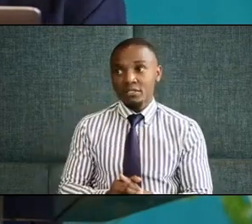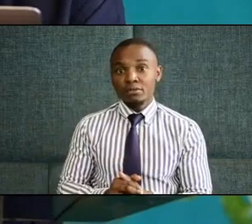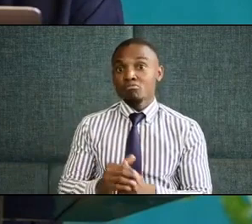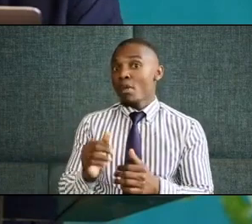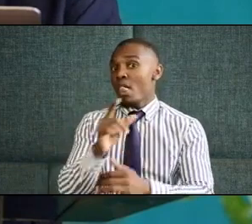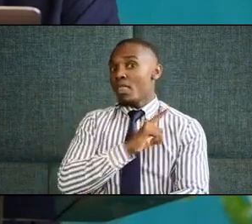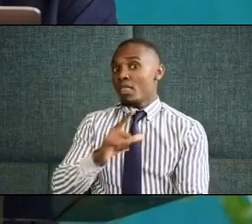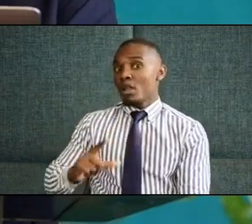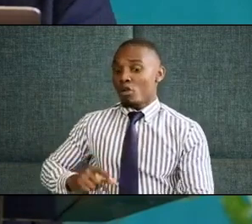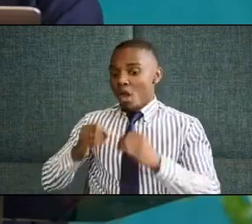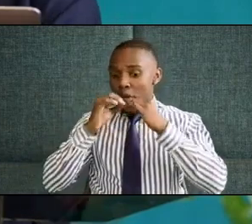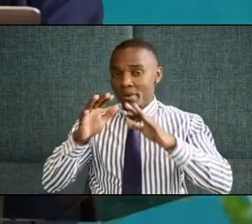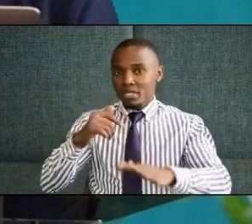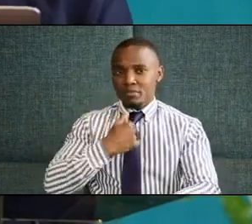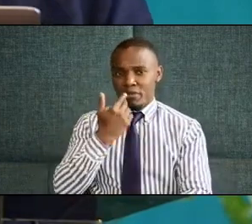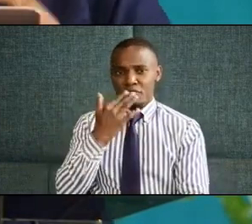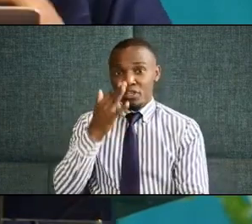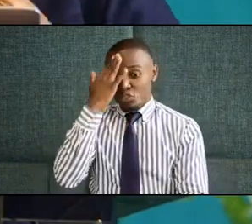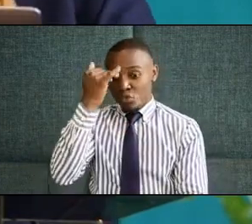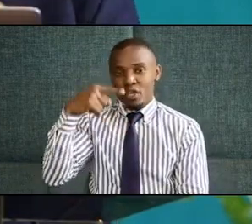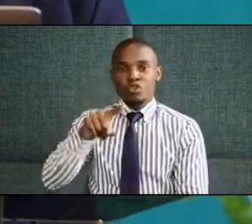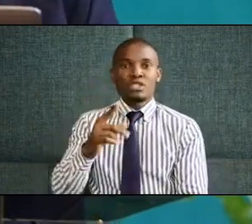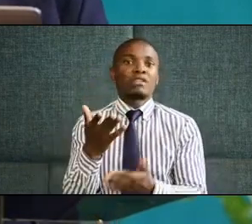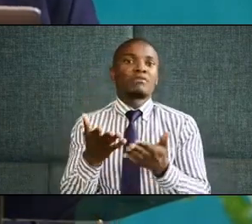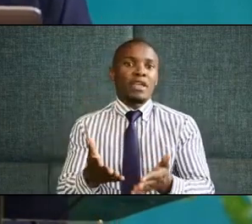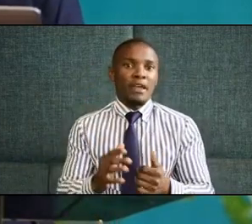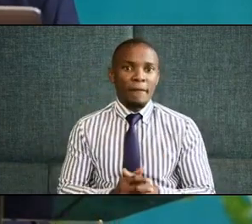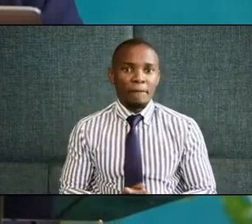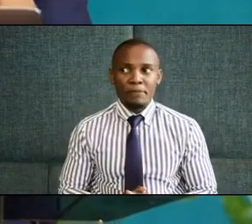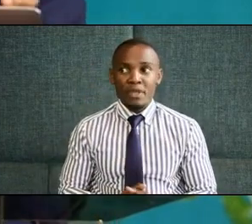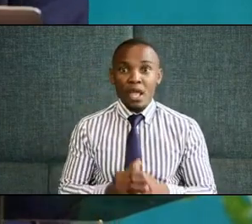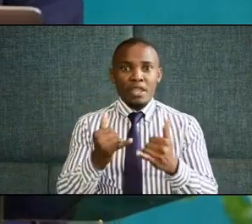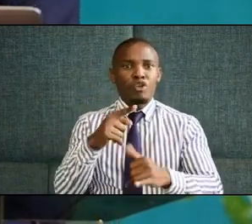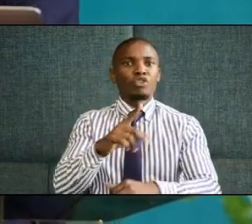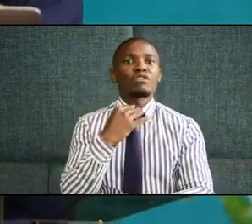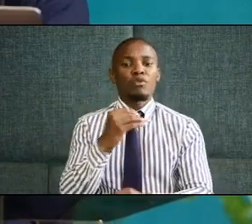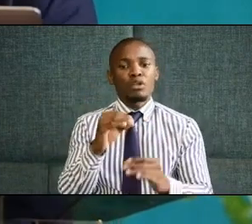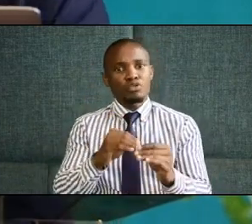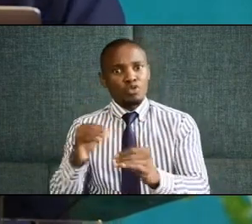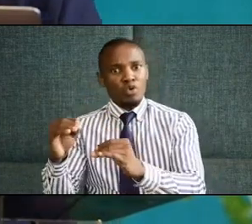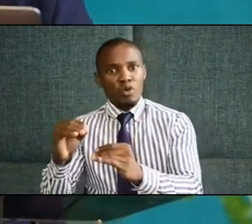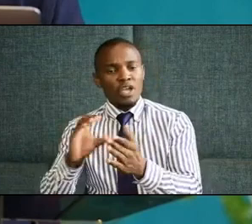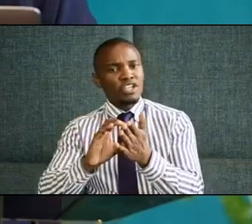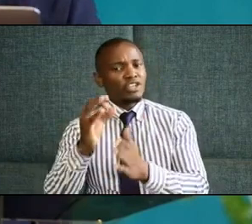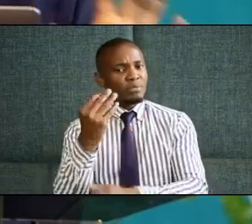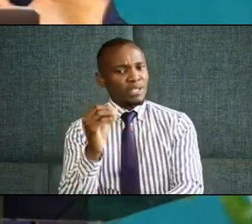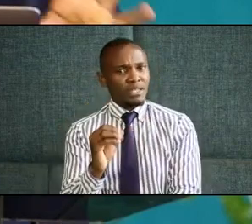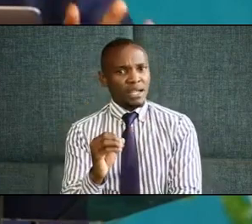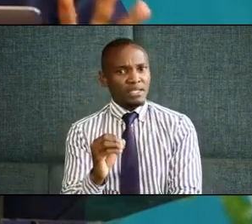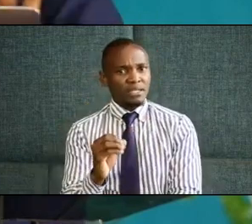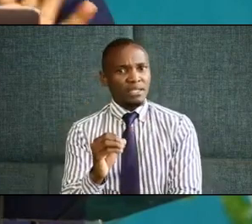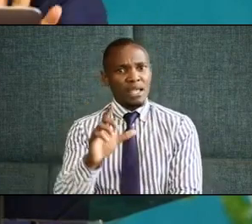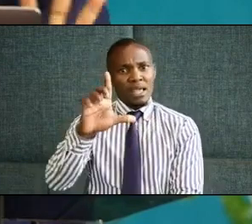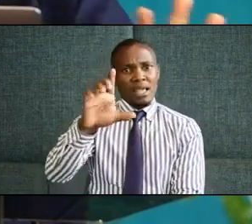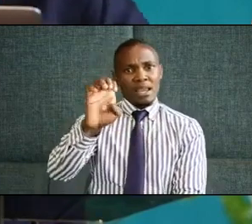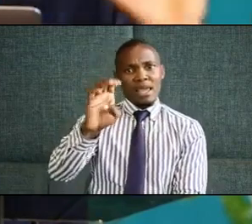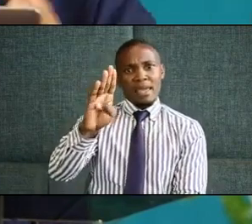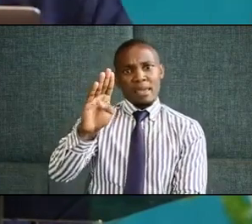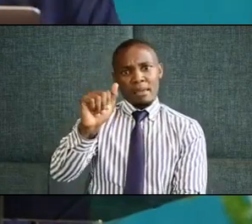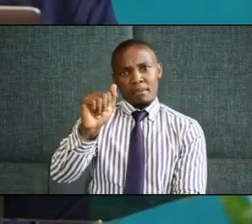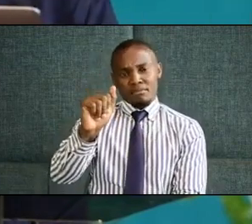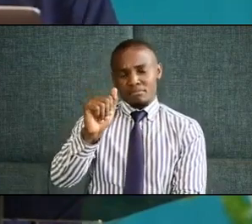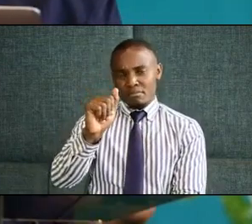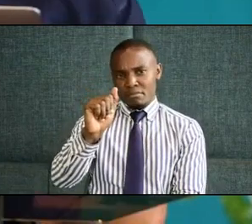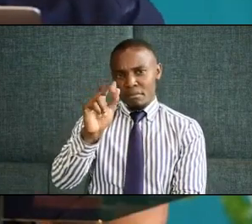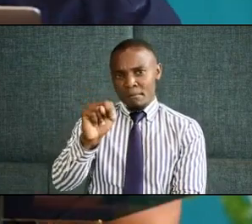the Lord has blessed me because of you." Now that he wants to go in chapter 30, listen, Laban will not let him